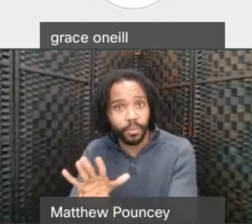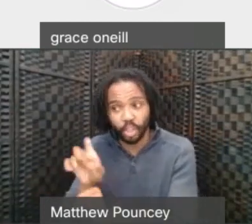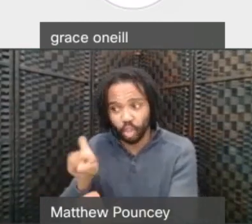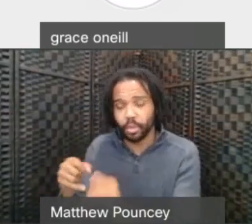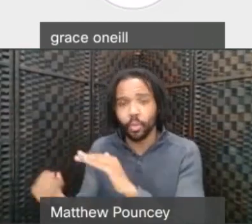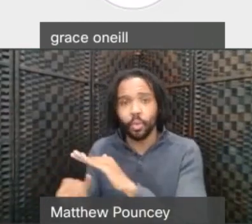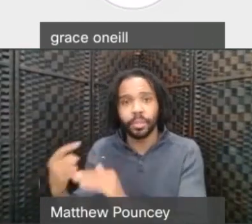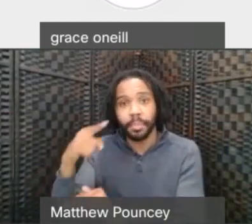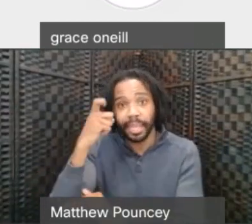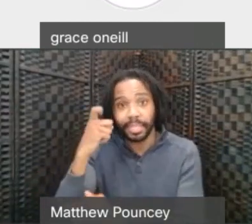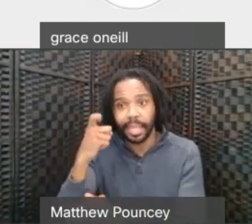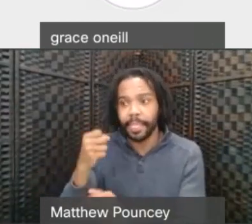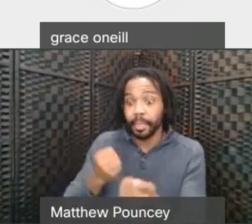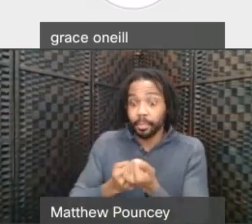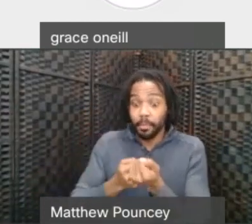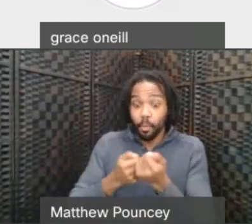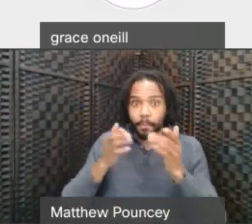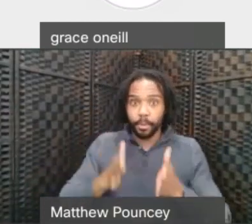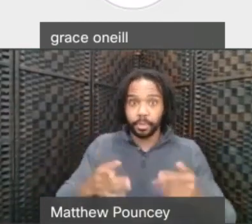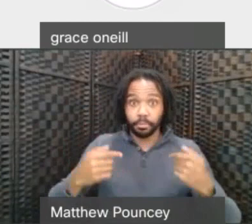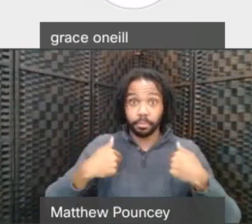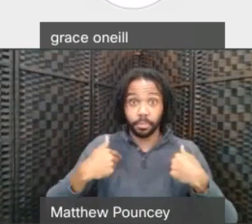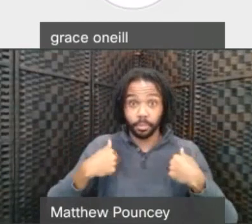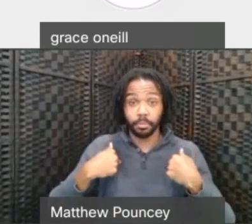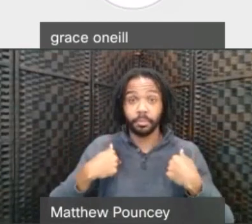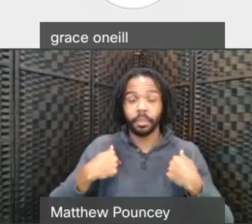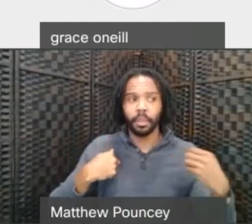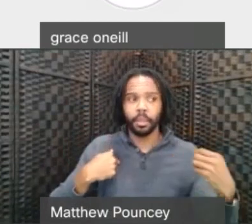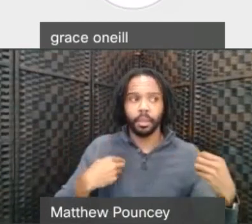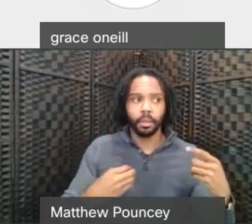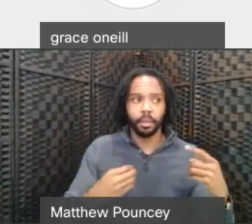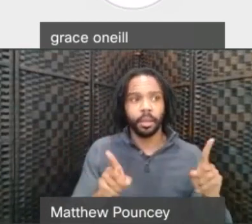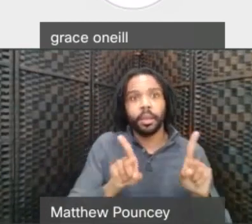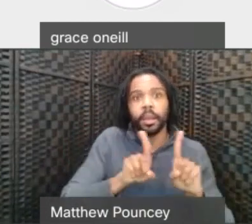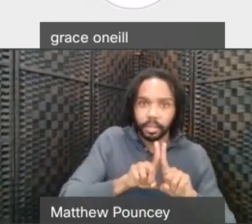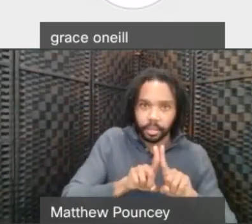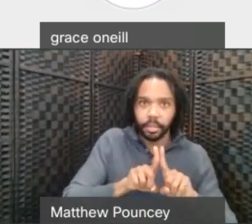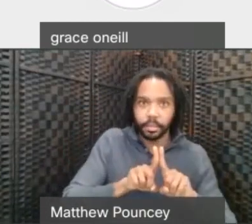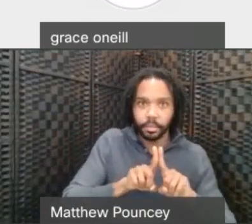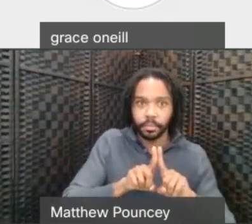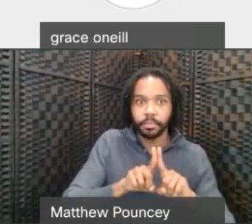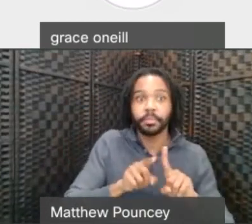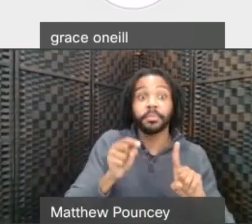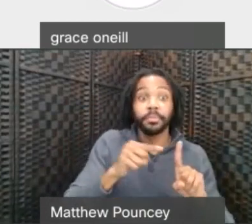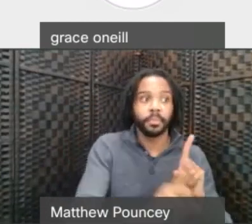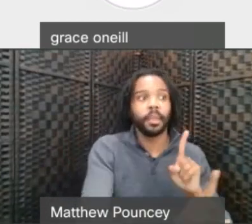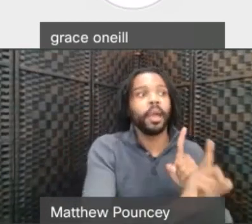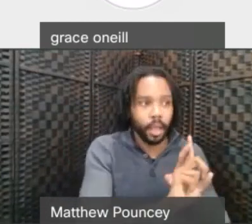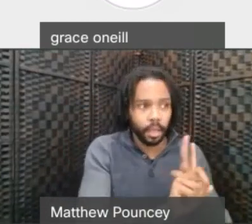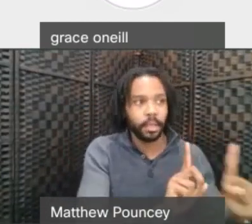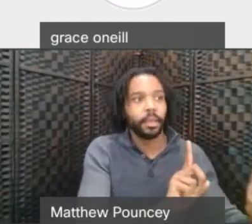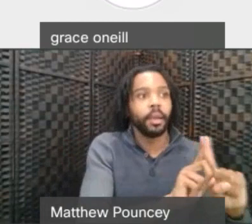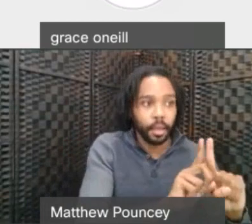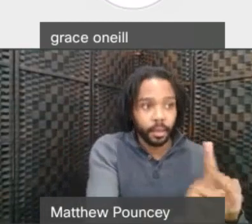because the support person had contact with someone who had contact with someone who had contact